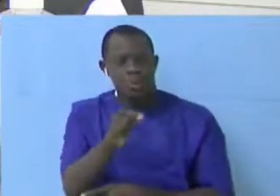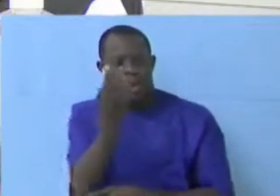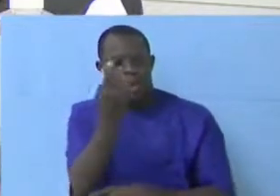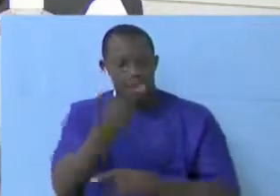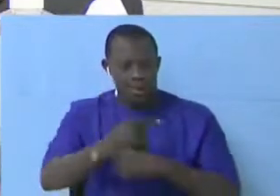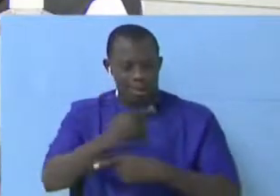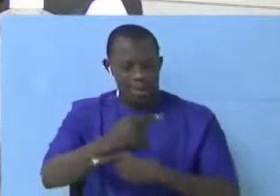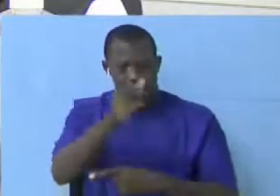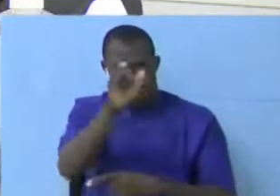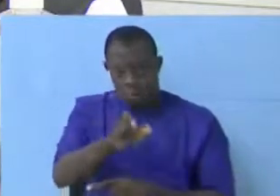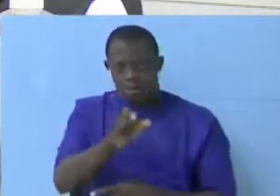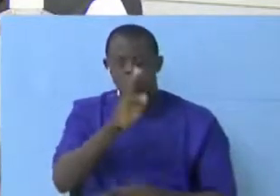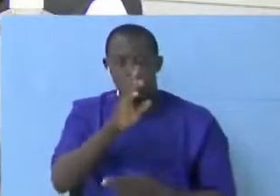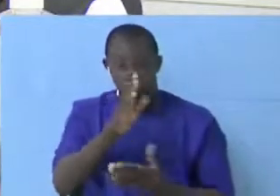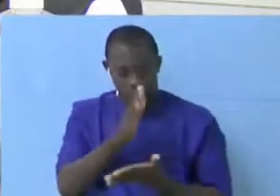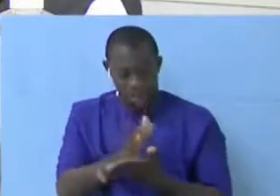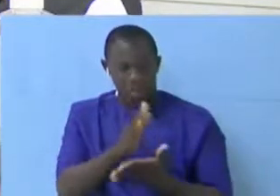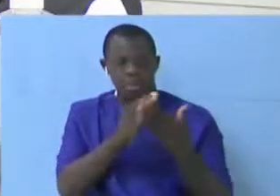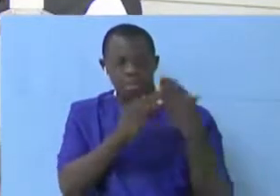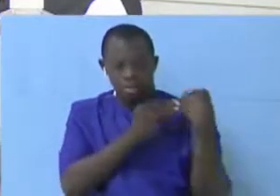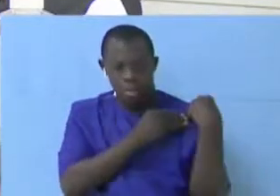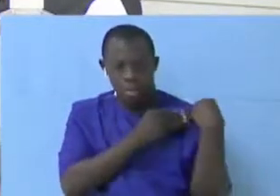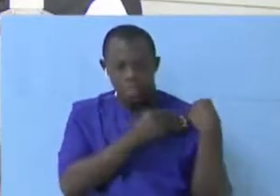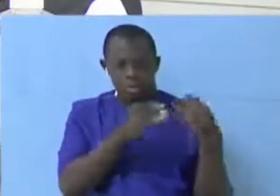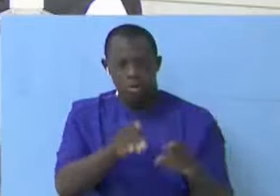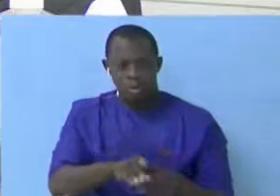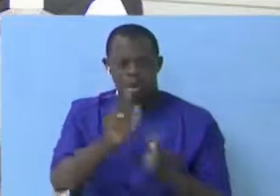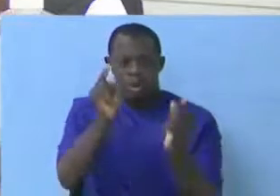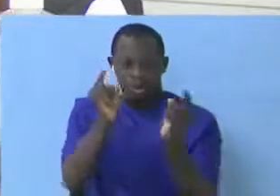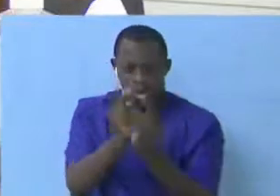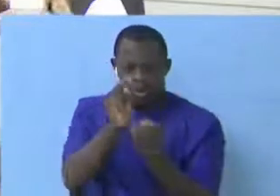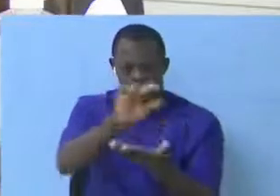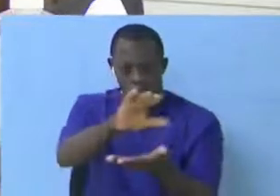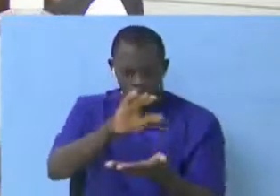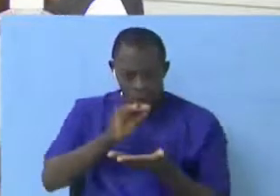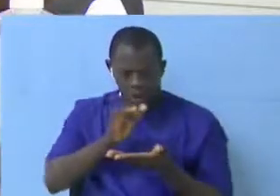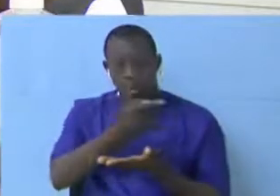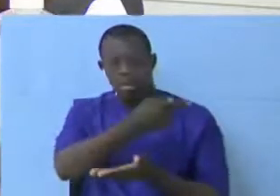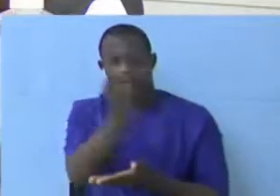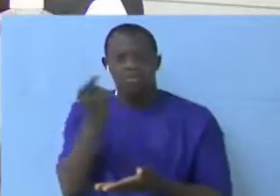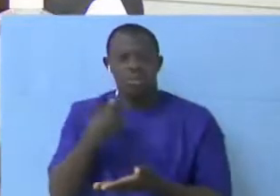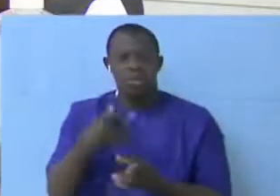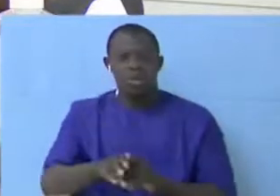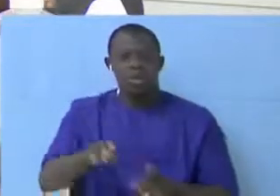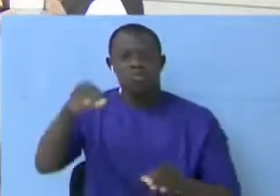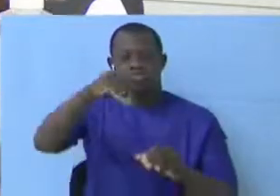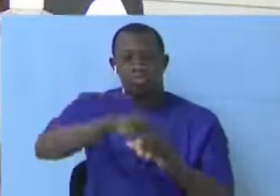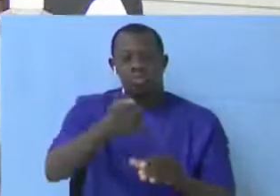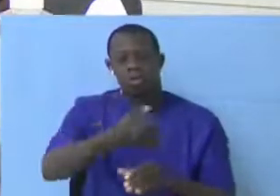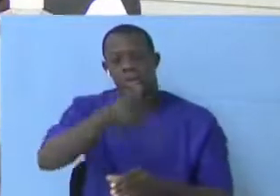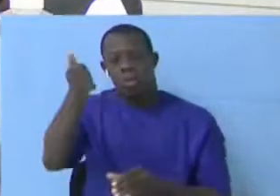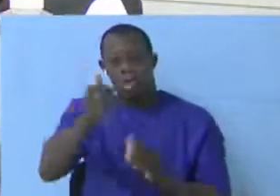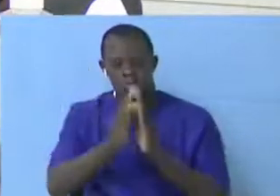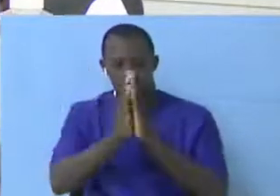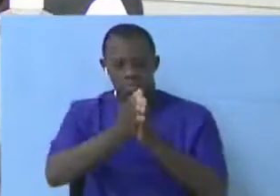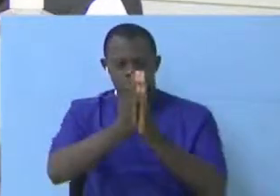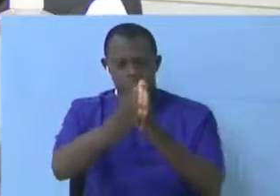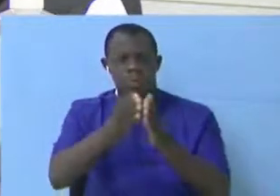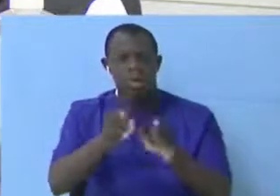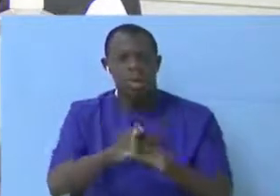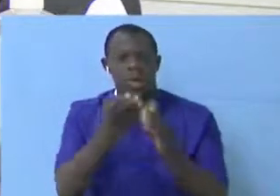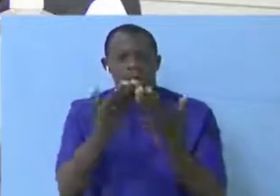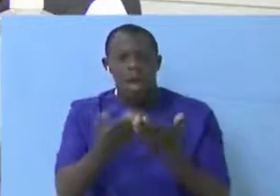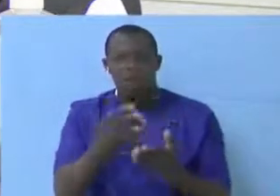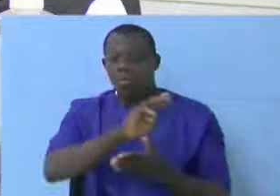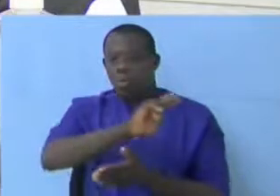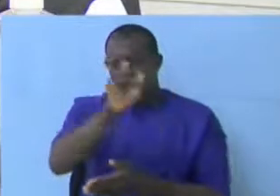who was supposed to pick them there and put them in the next boat. And he is